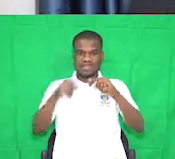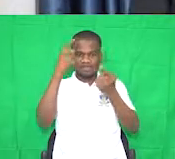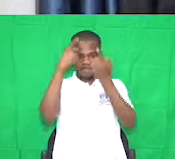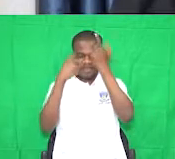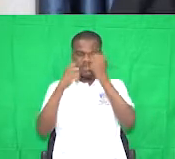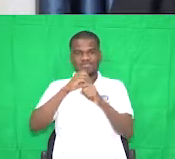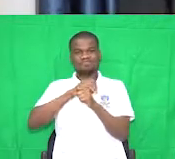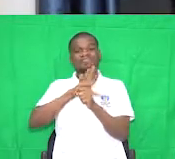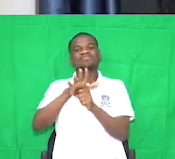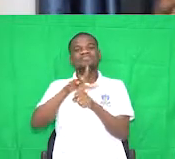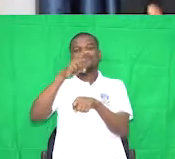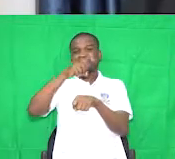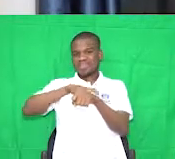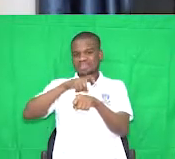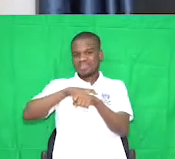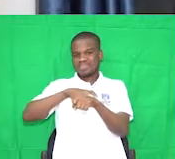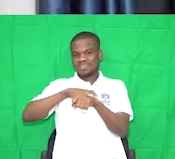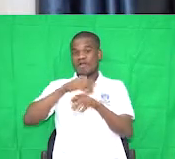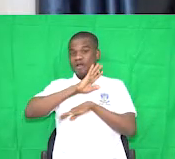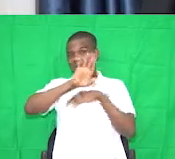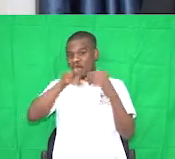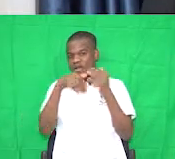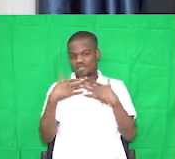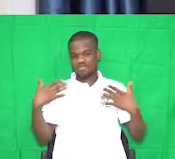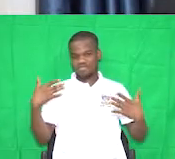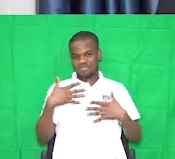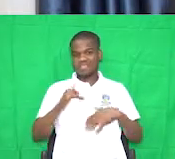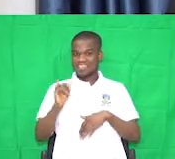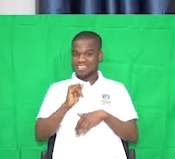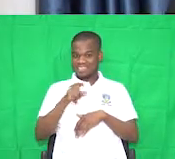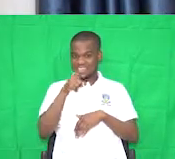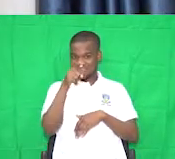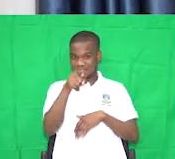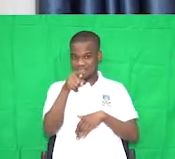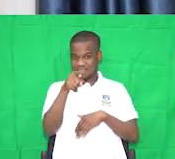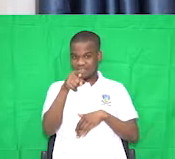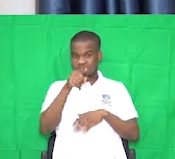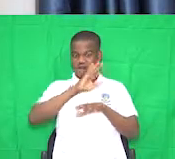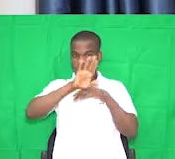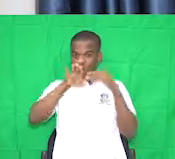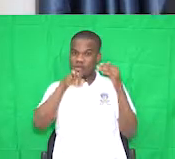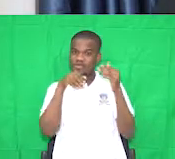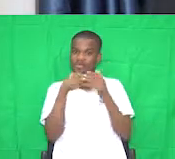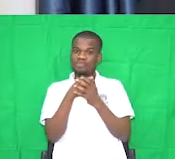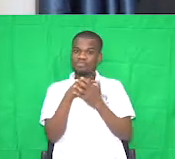from communities with Nananom all participating. Now, but however,